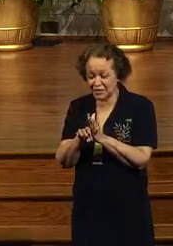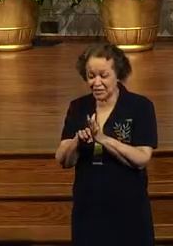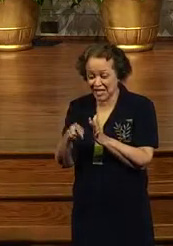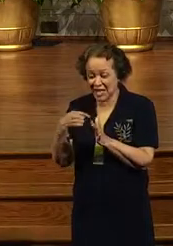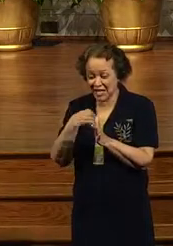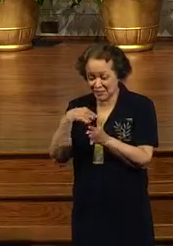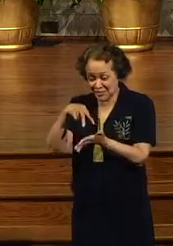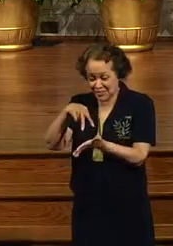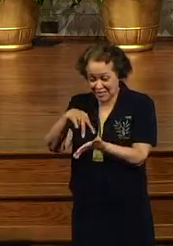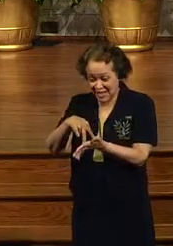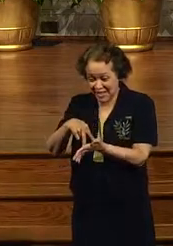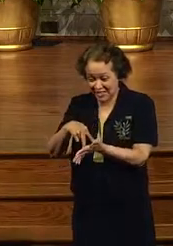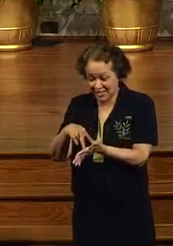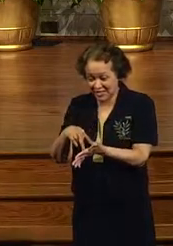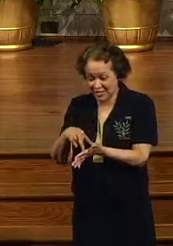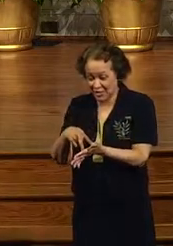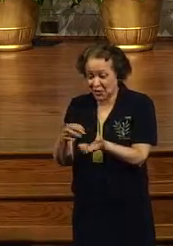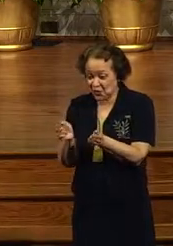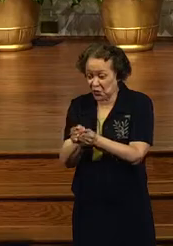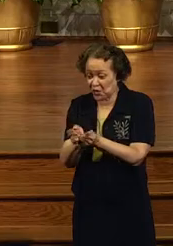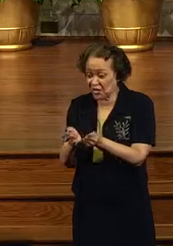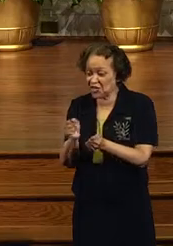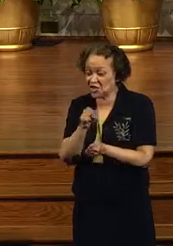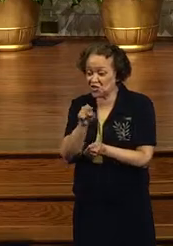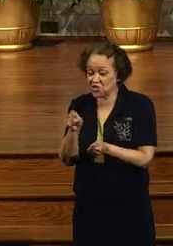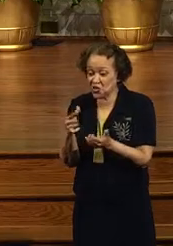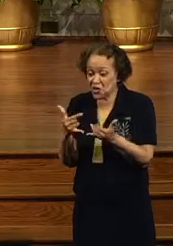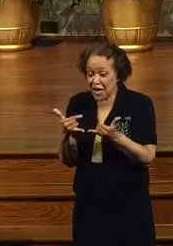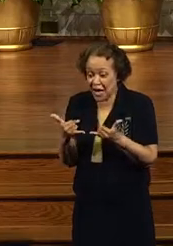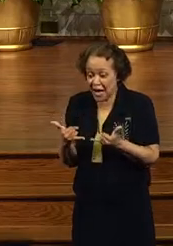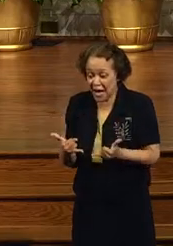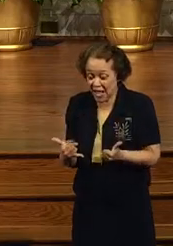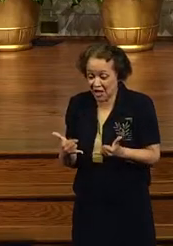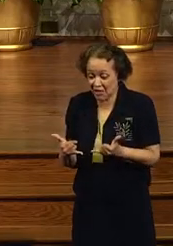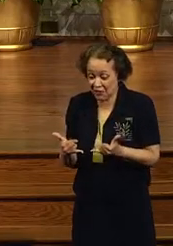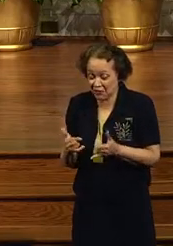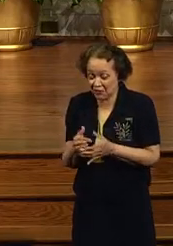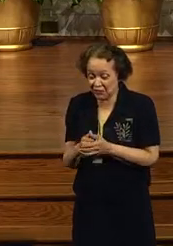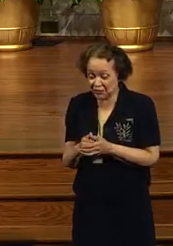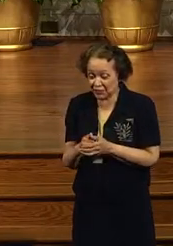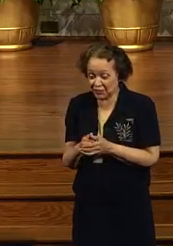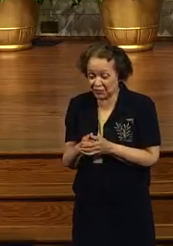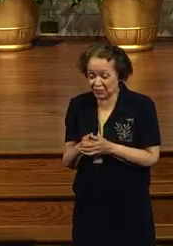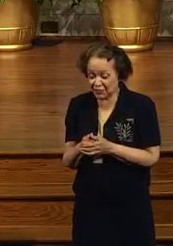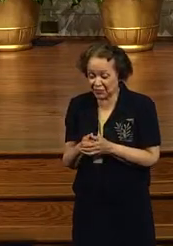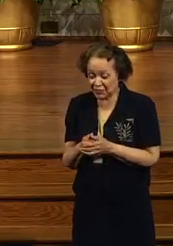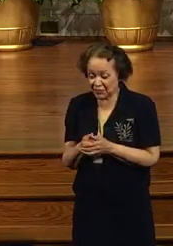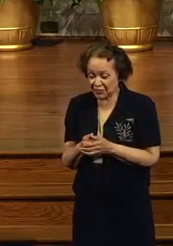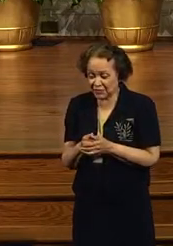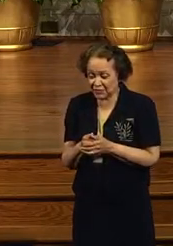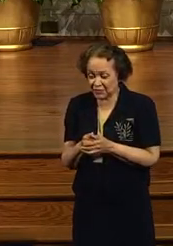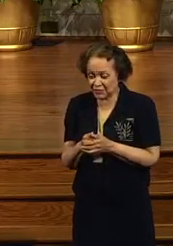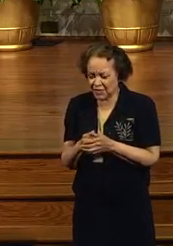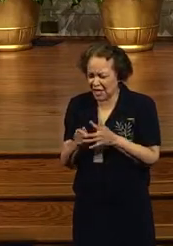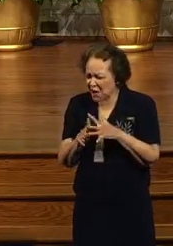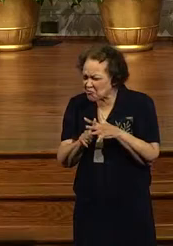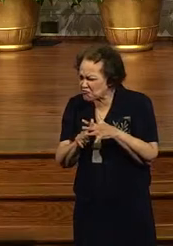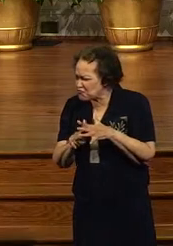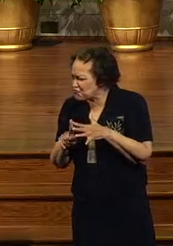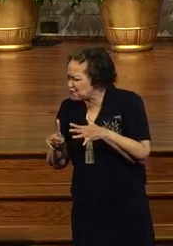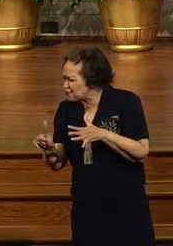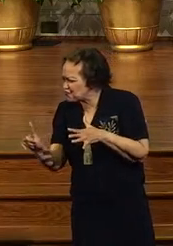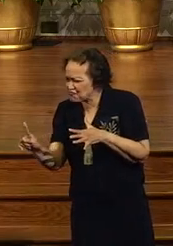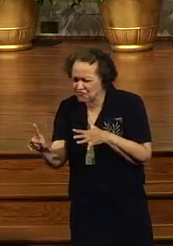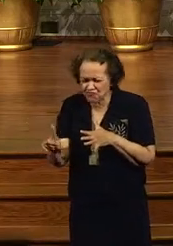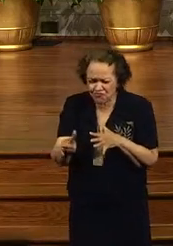now. Because she knew what I went through. I ran the street